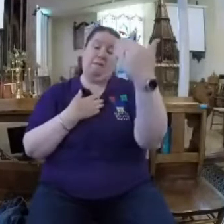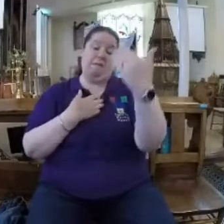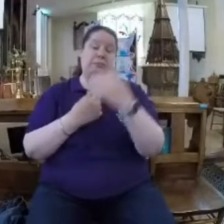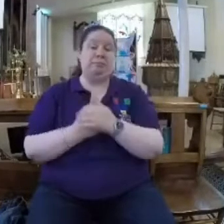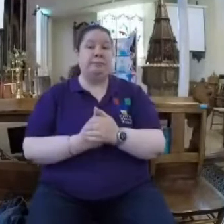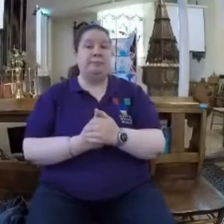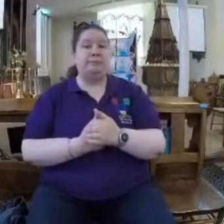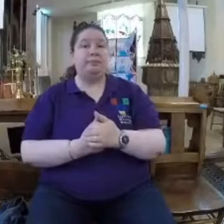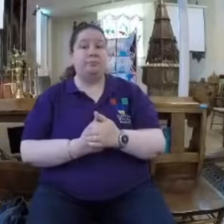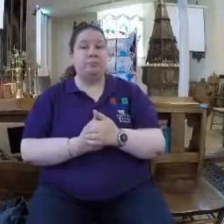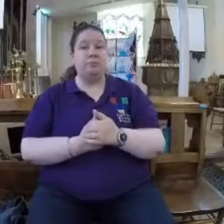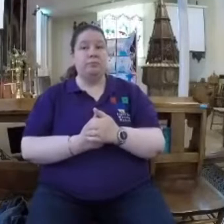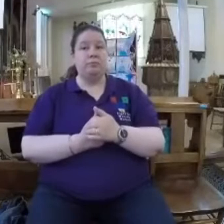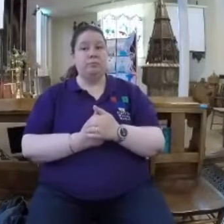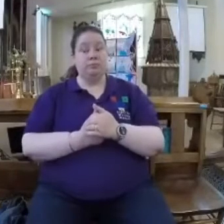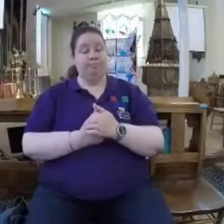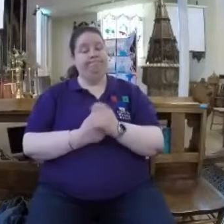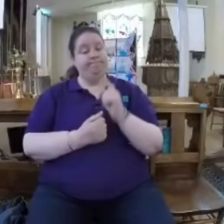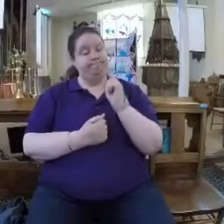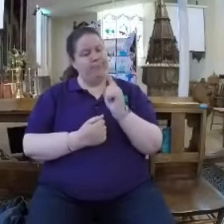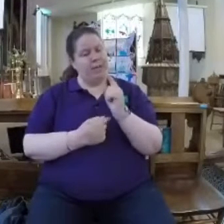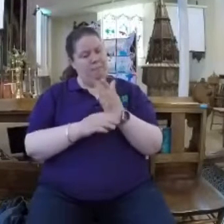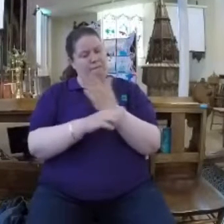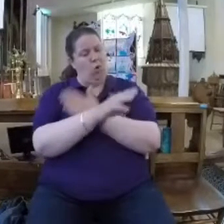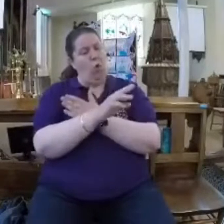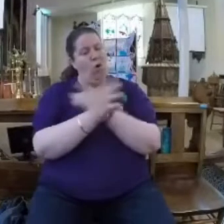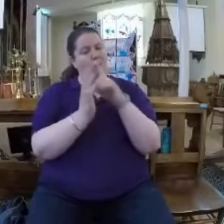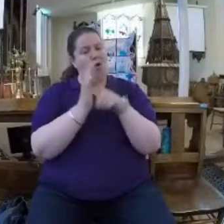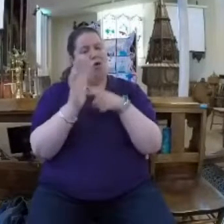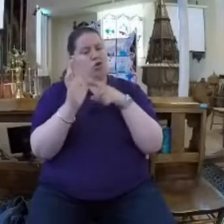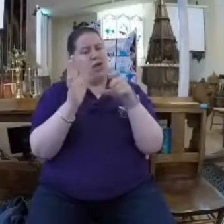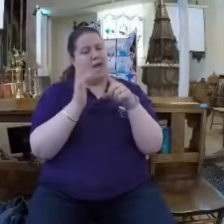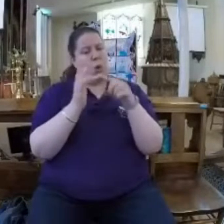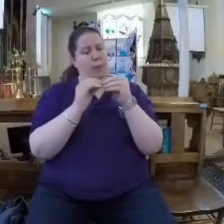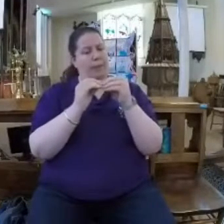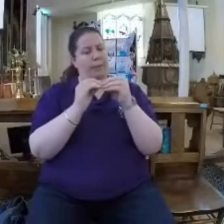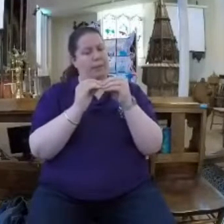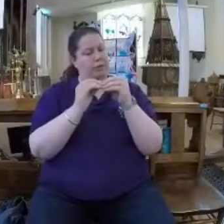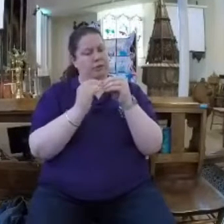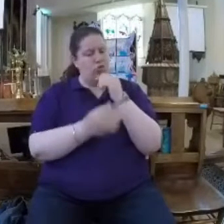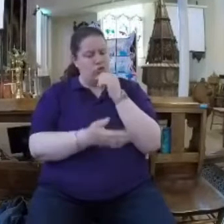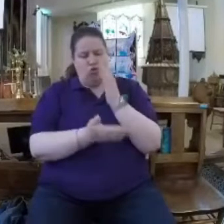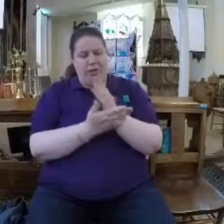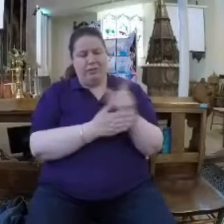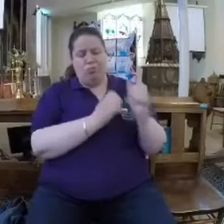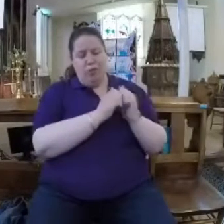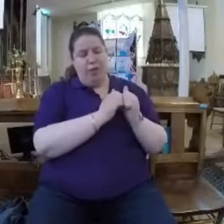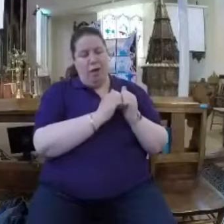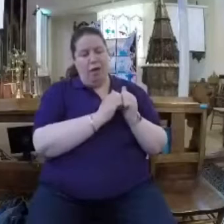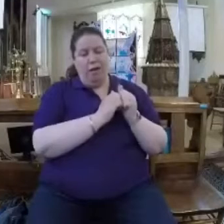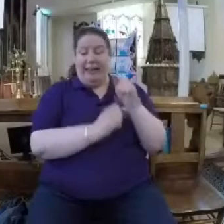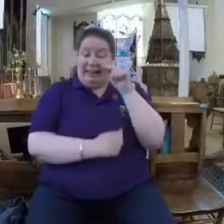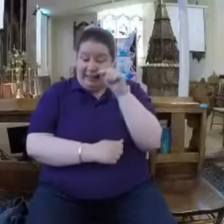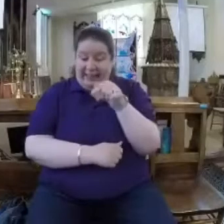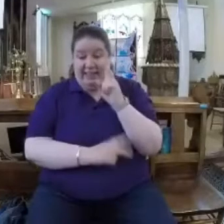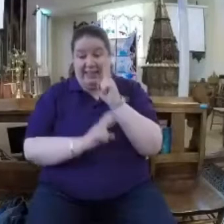Where before Jacob couldn't bring himself to trust the love and forgiveness of his brother, here he